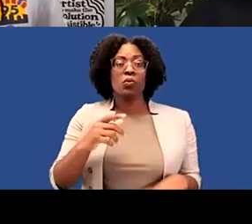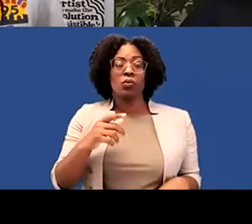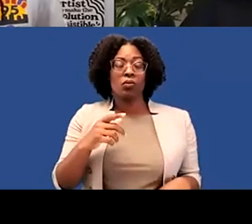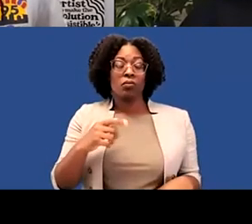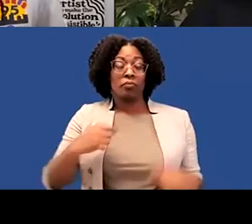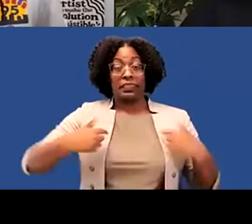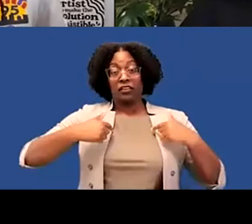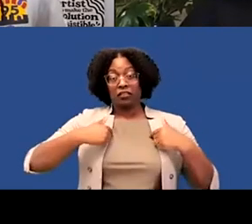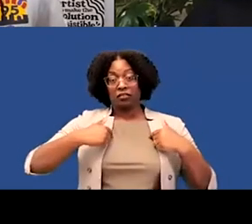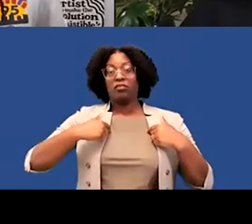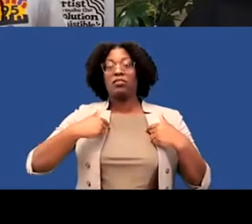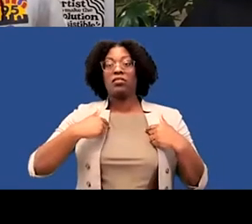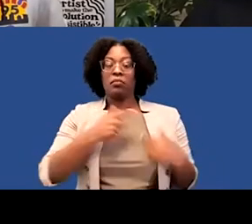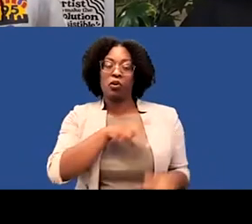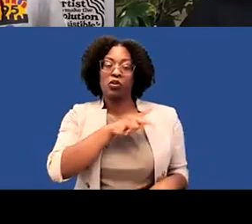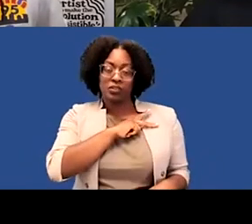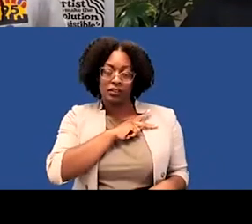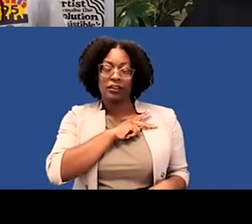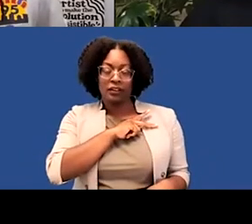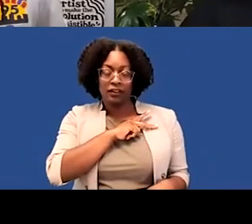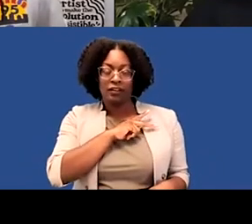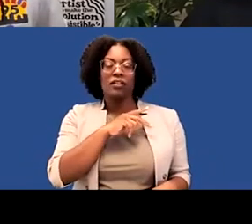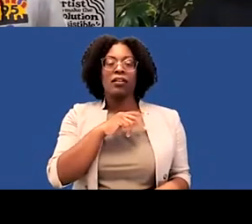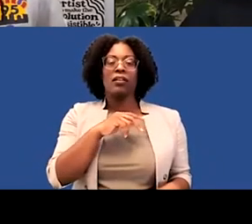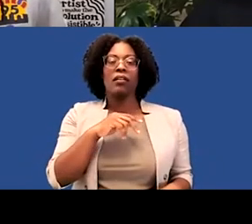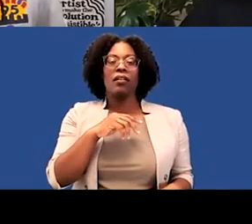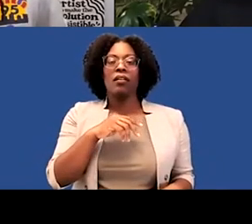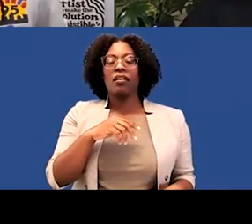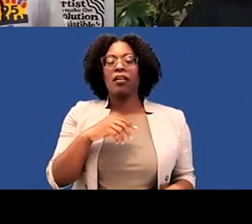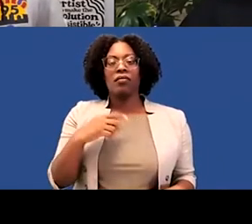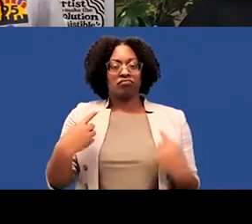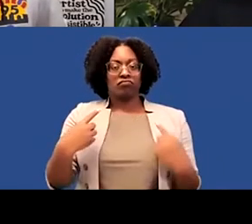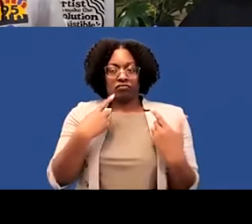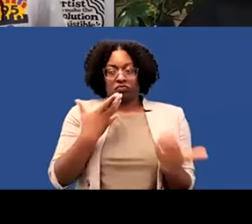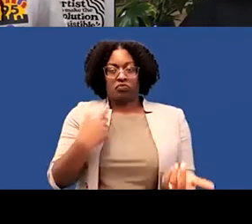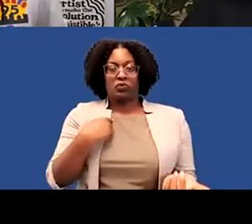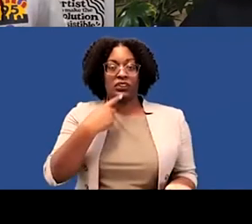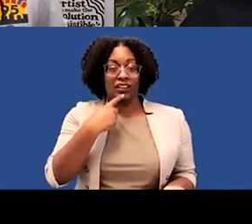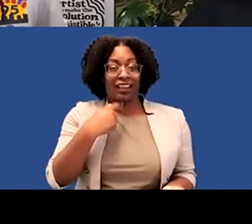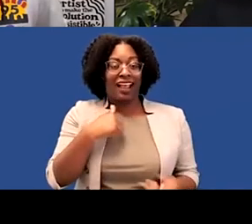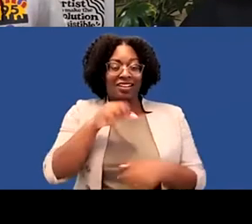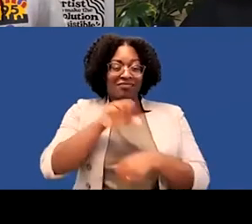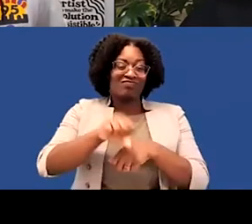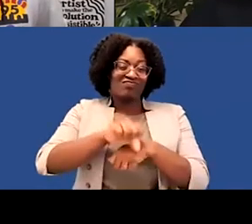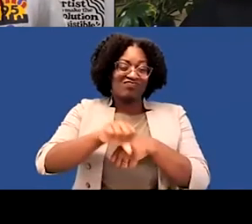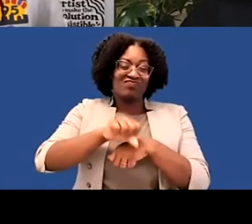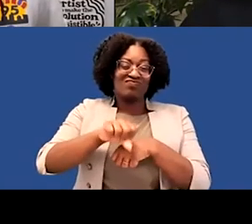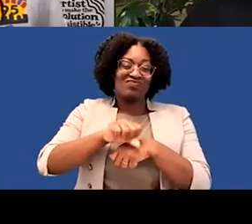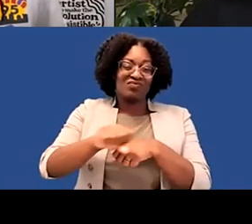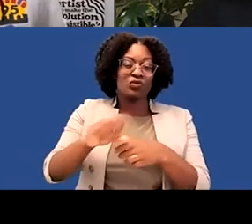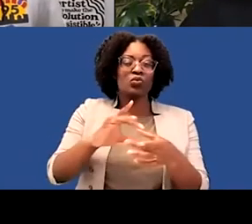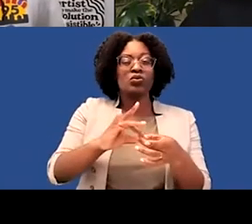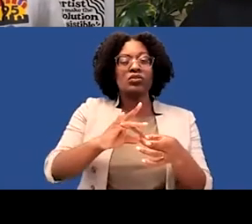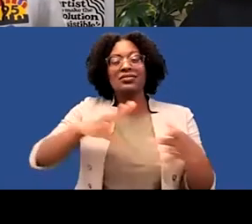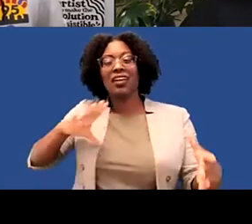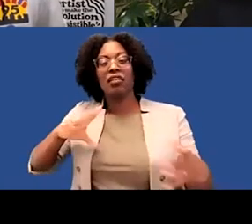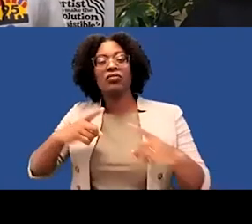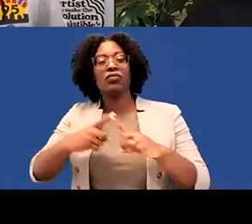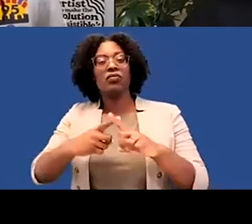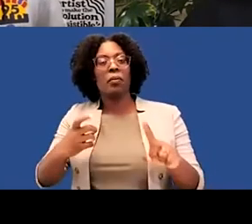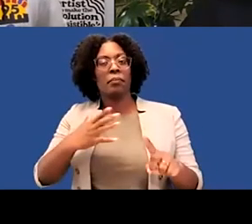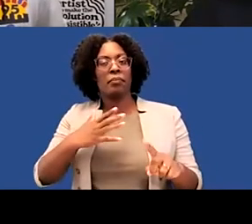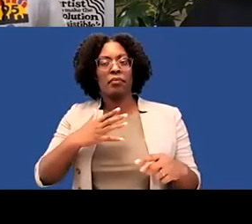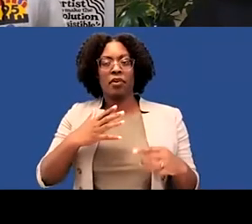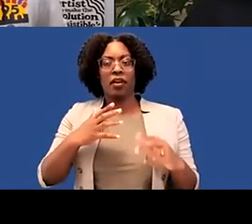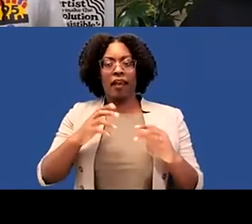a very Jenna, you know, space and say, I'm working really hard to detach from my perception of self and detach from needing it to be read